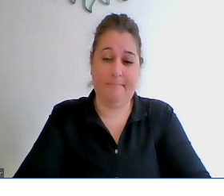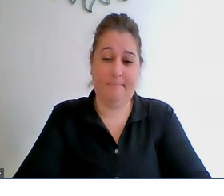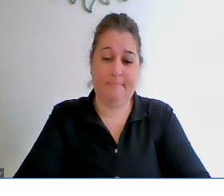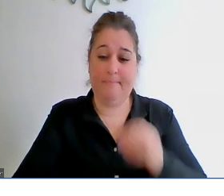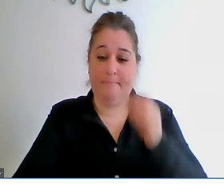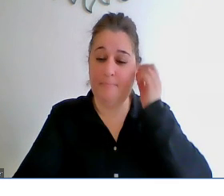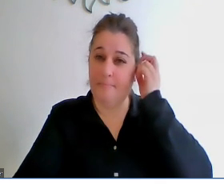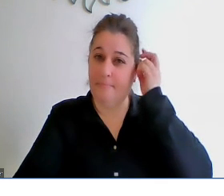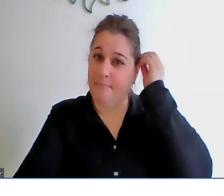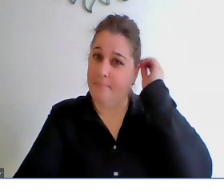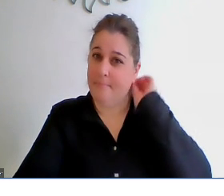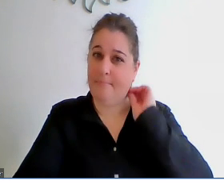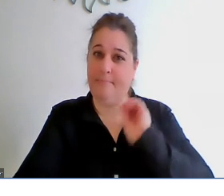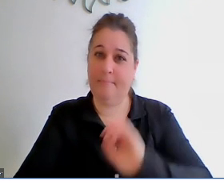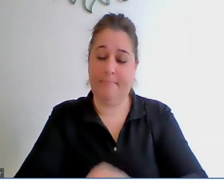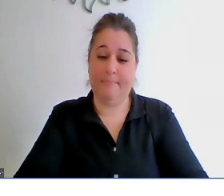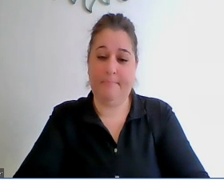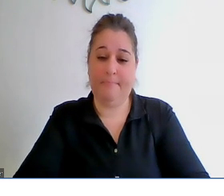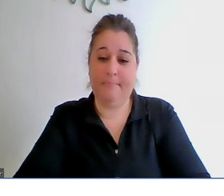turn into one sign.